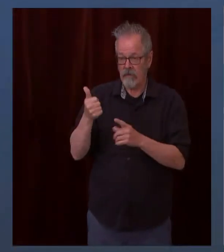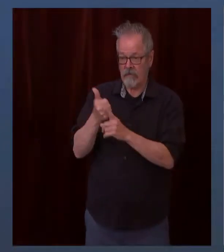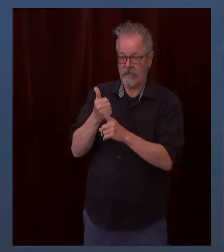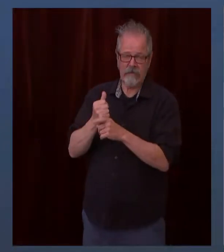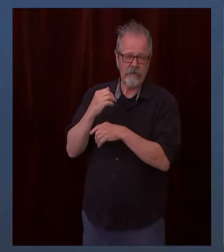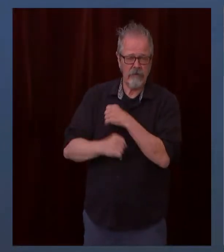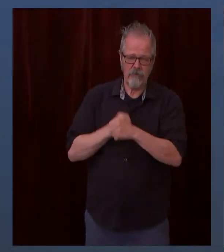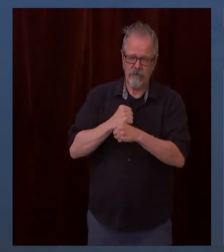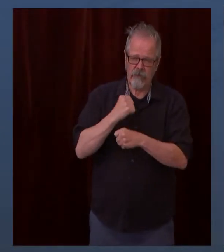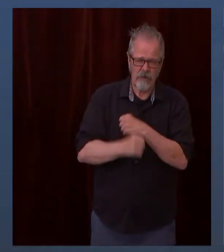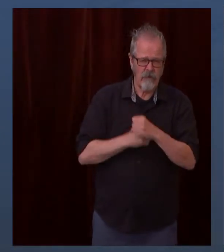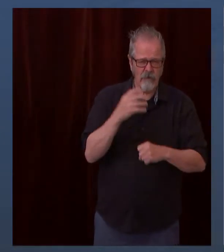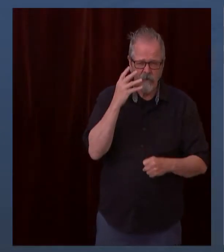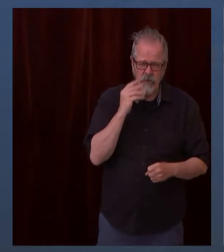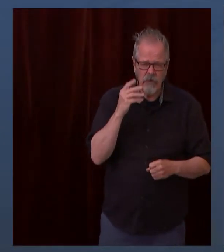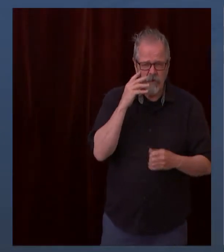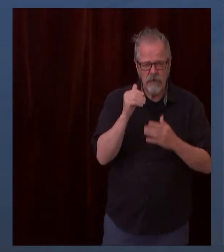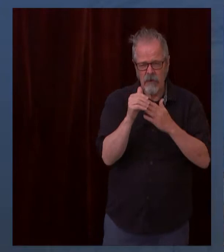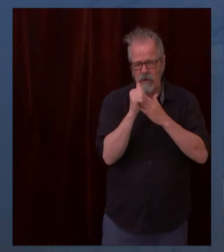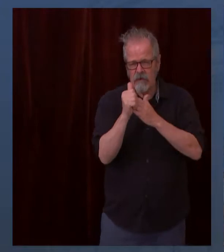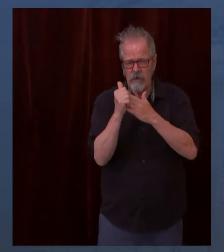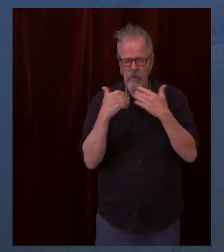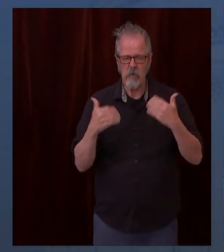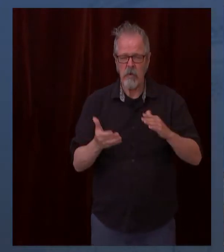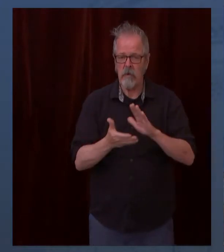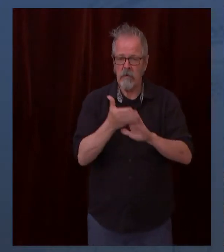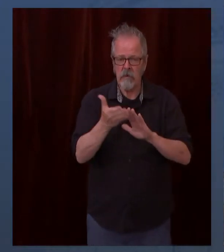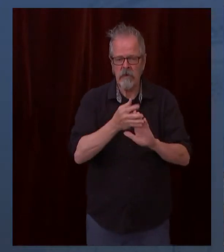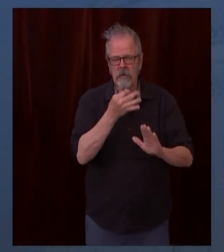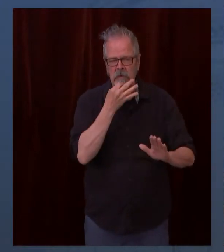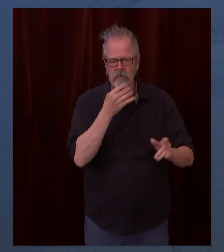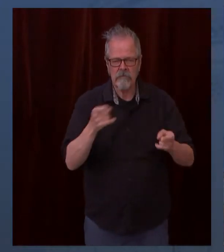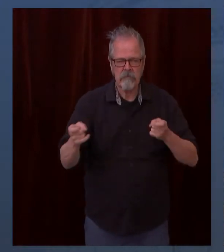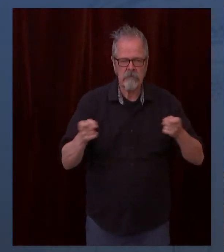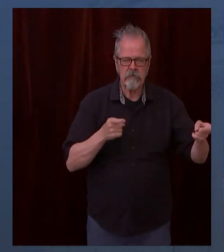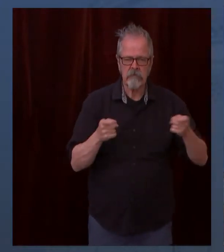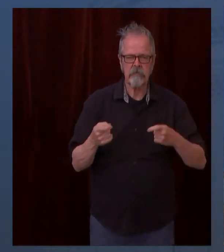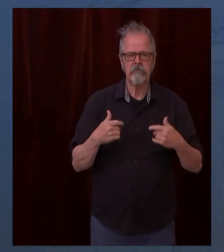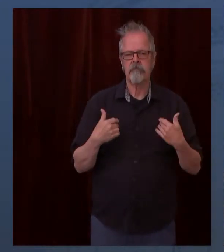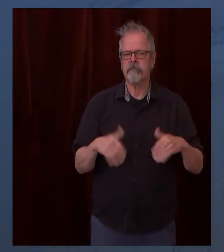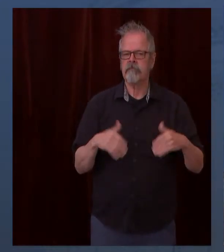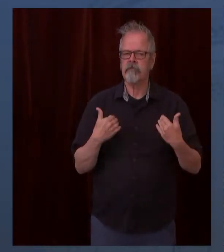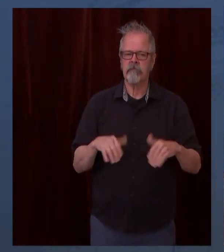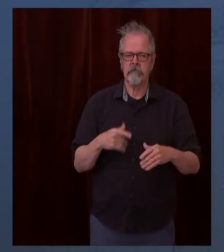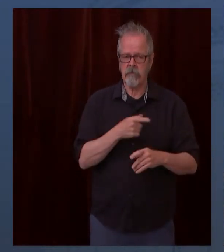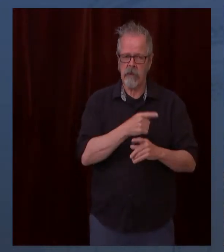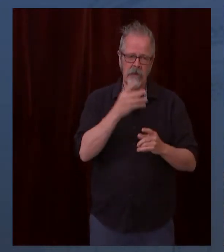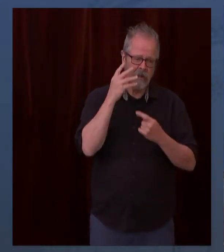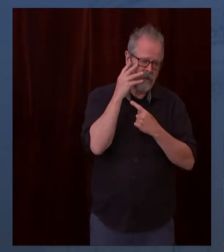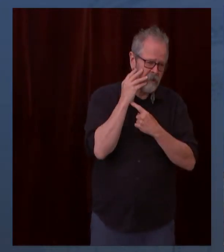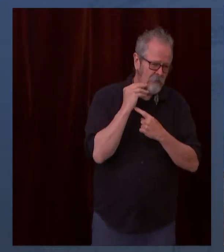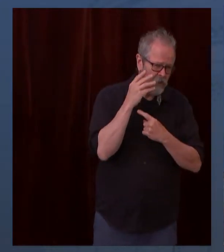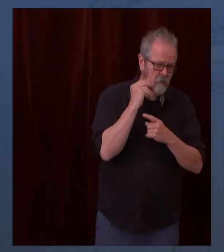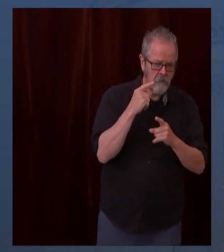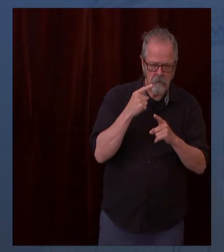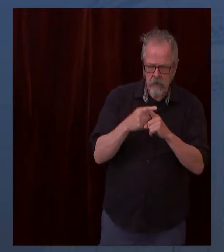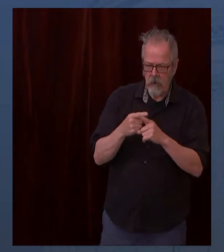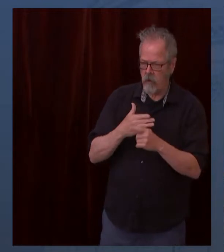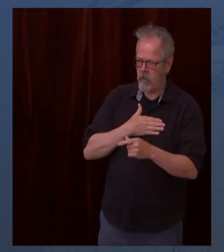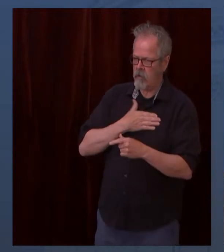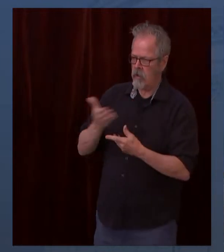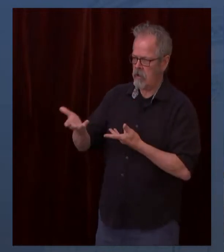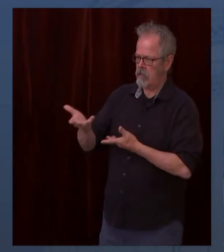experience as well as a willingness to work with people to move organizations forward. My direction to Cheryl